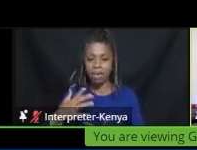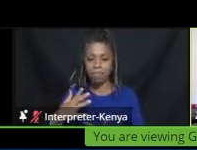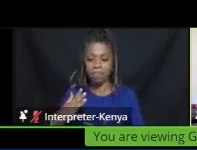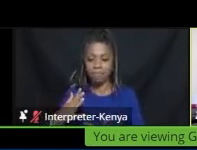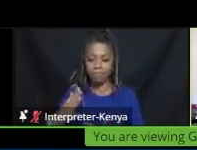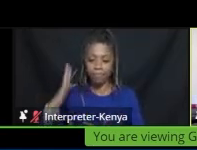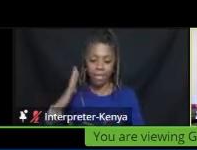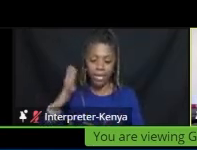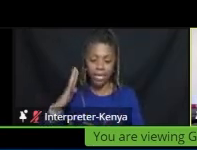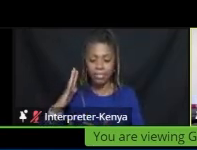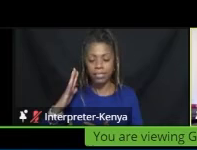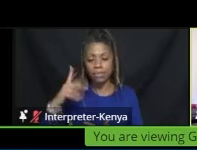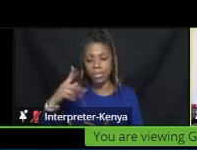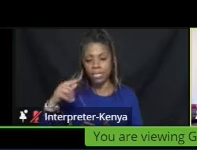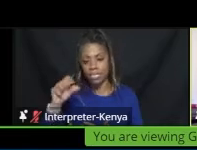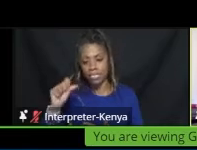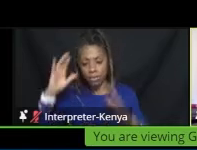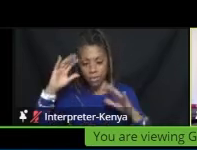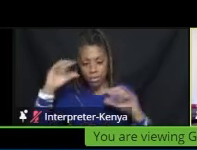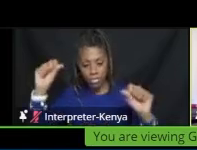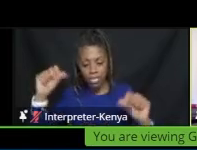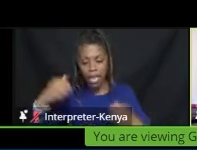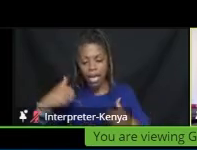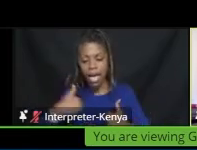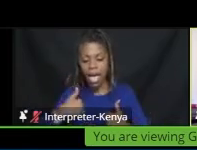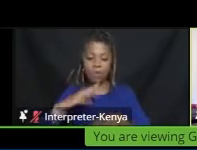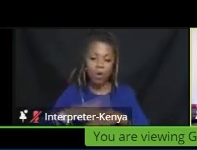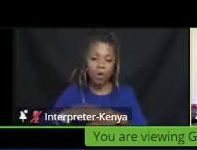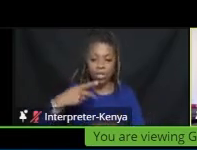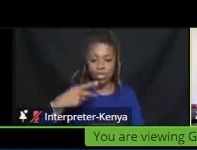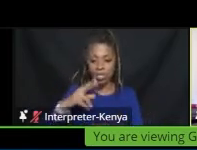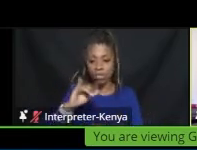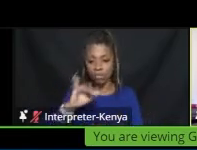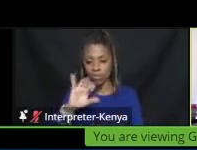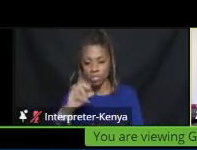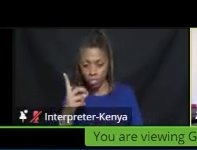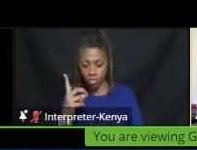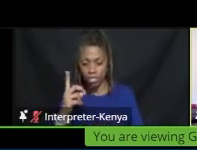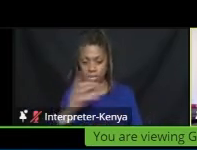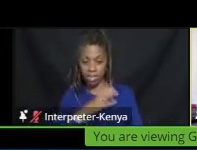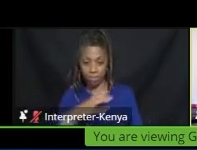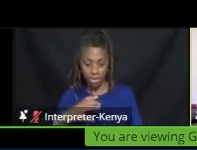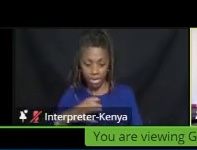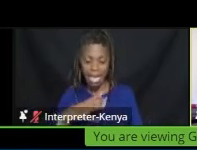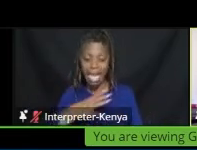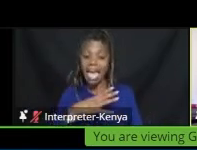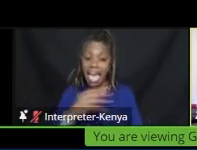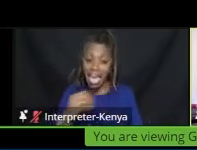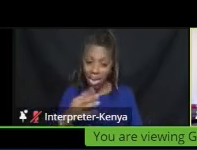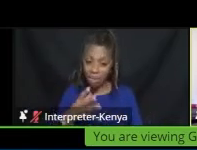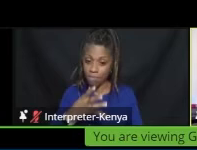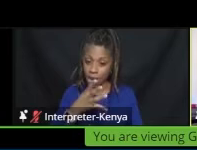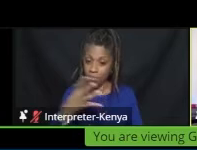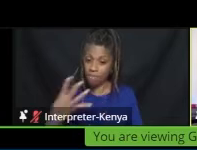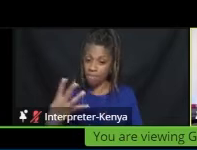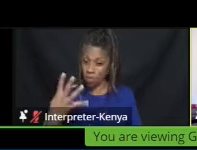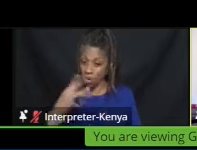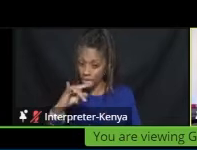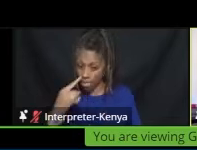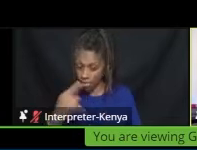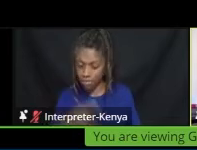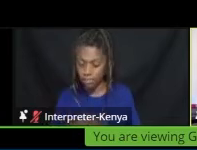I'm on the state PTA, and I'm a member of the Pritchard Committee, but I'm also a mom of 4. And when I was talking to Donnie about this